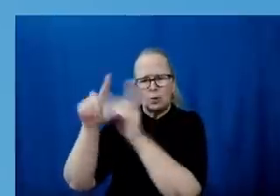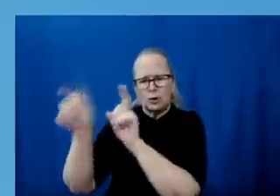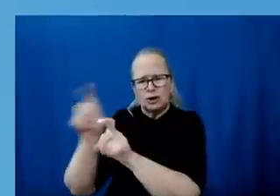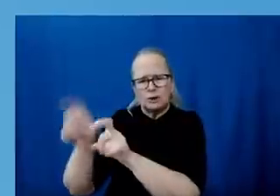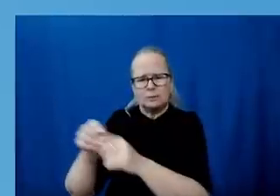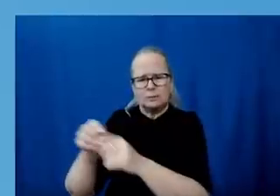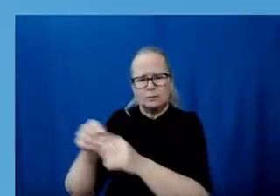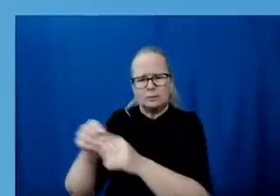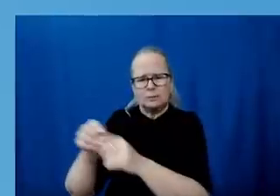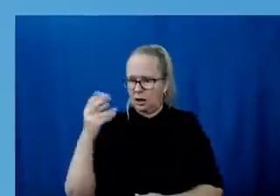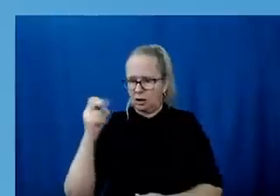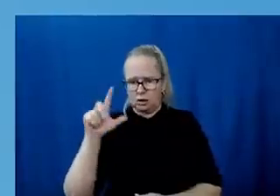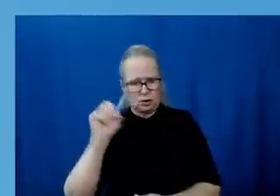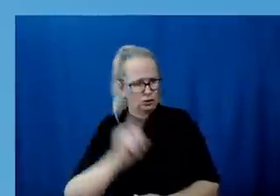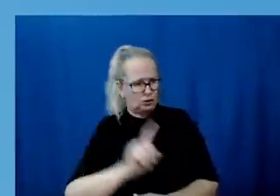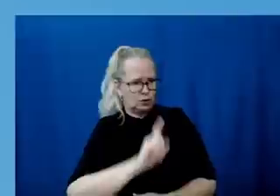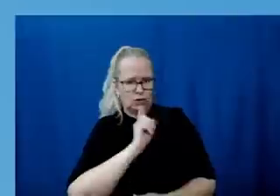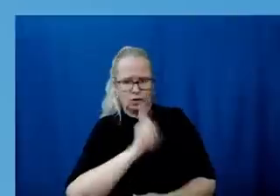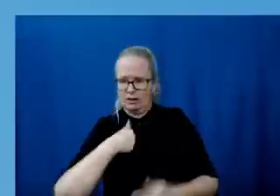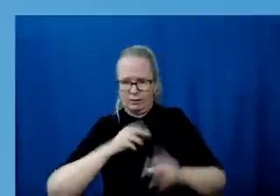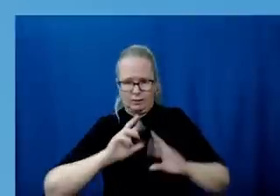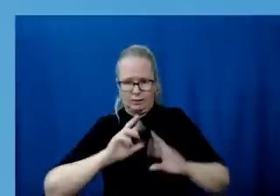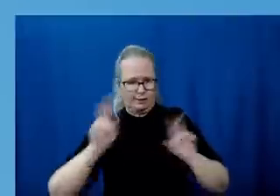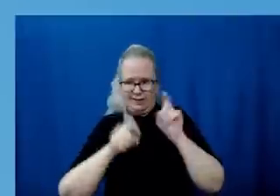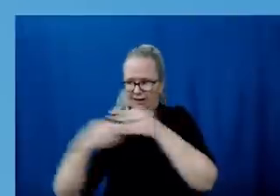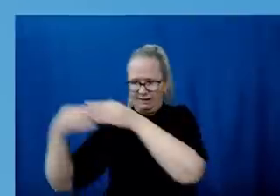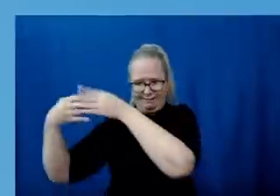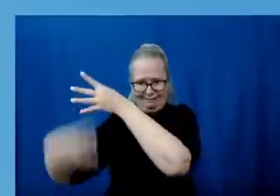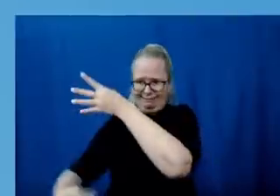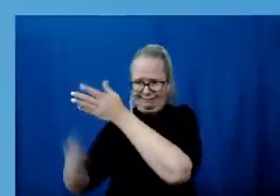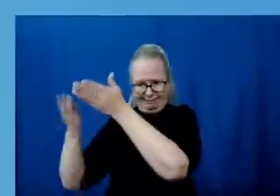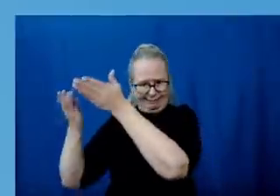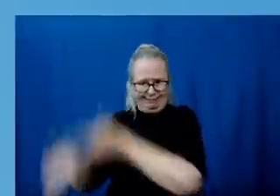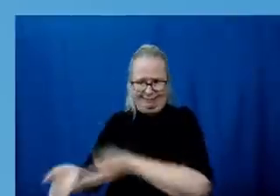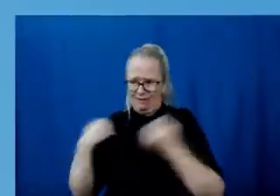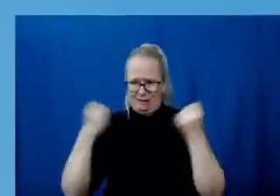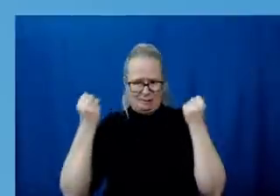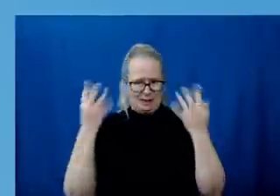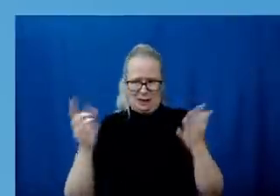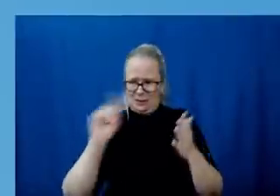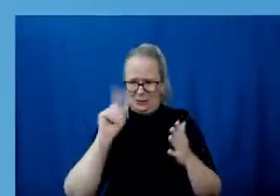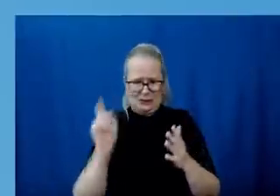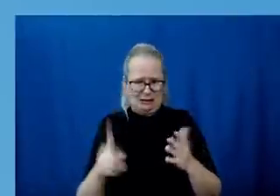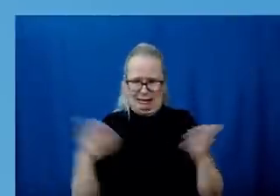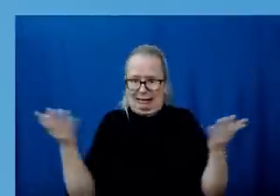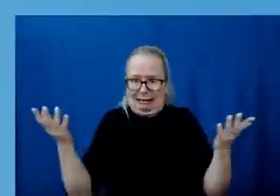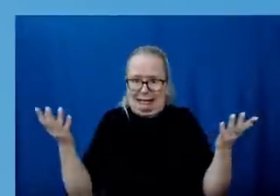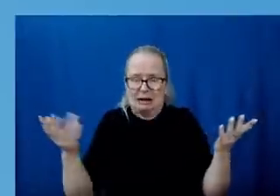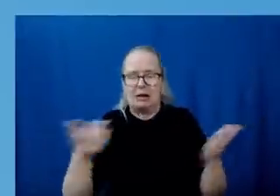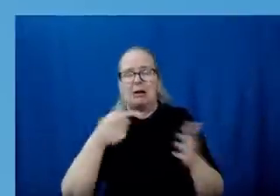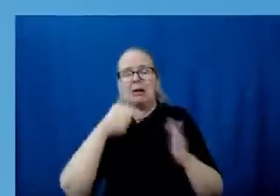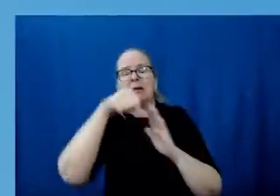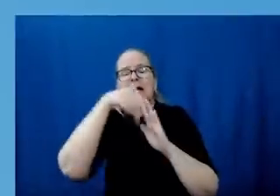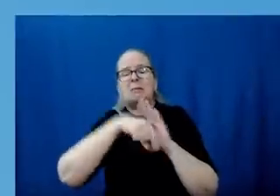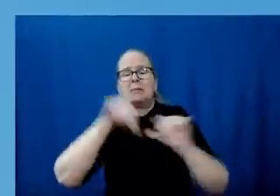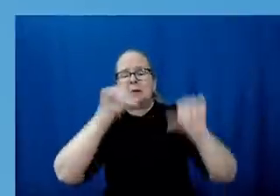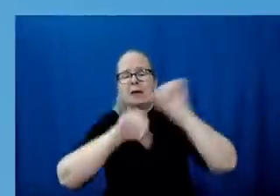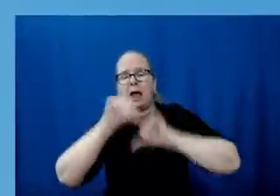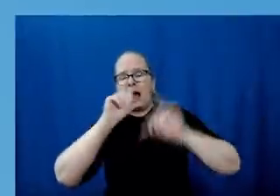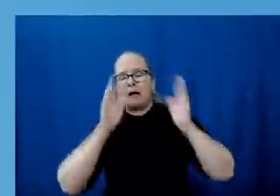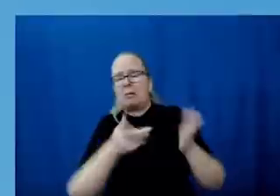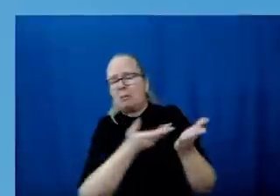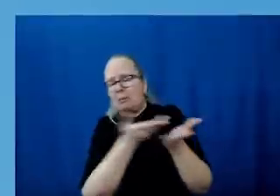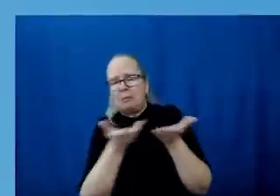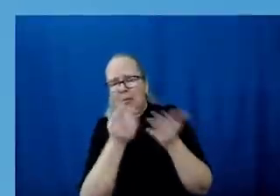out a few of the initial questions that have been coming in, and then we can see how deep into the science our folks at home want to go and see what